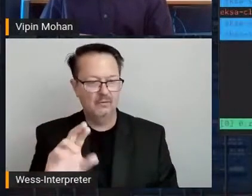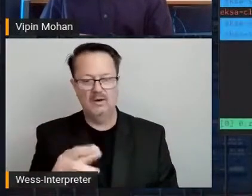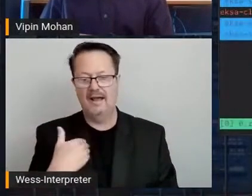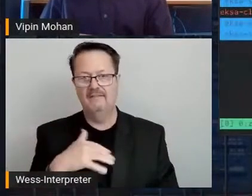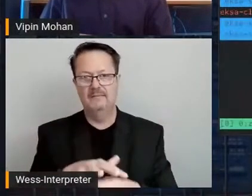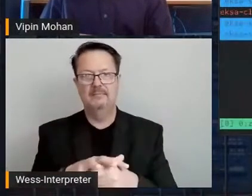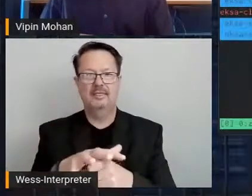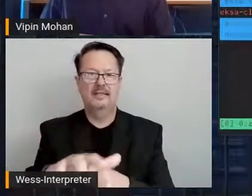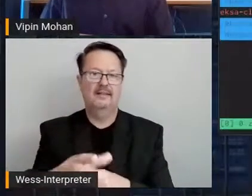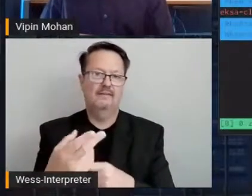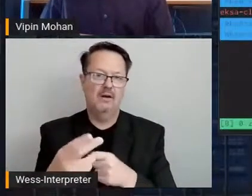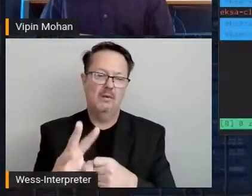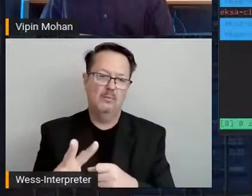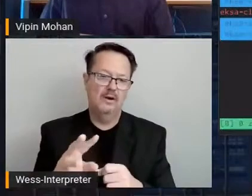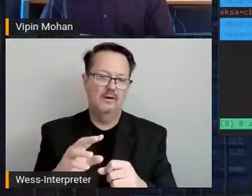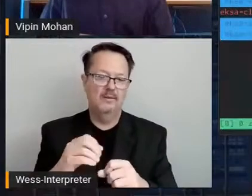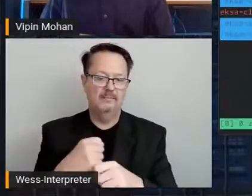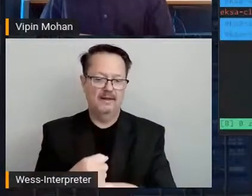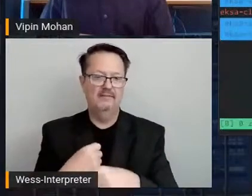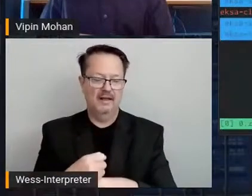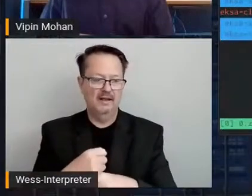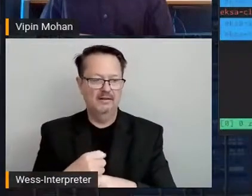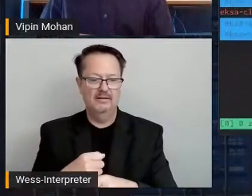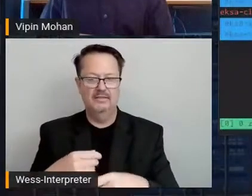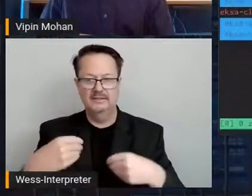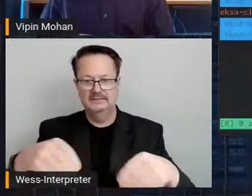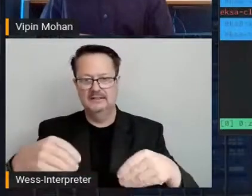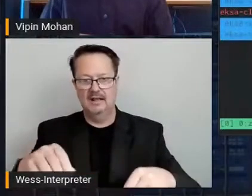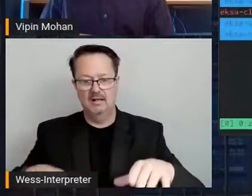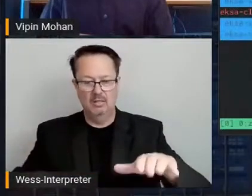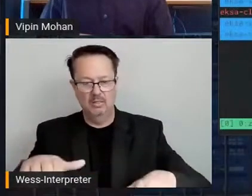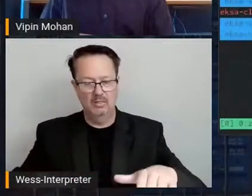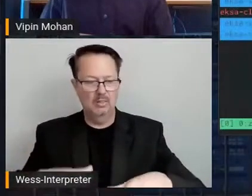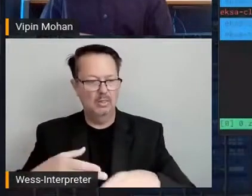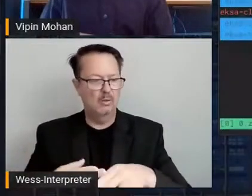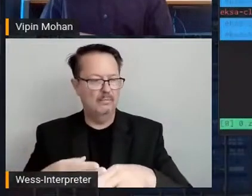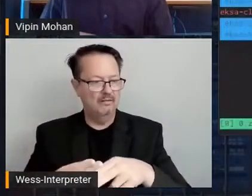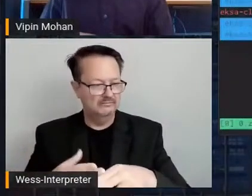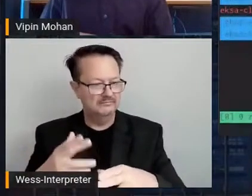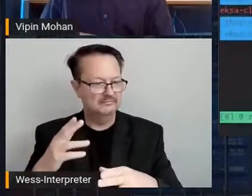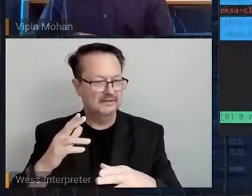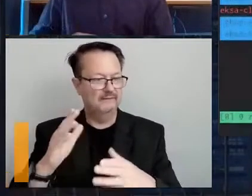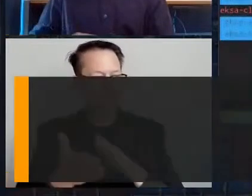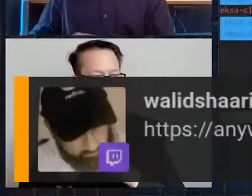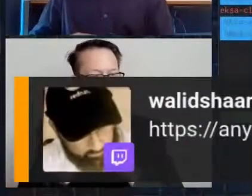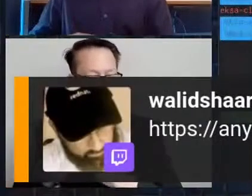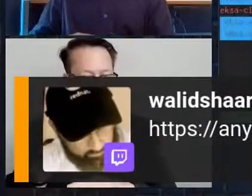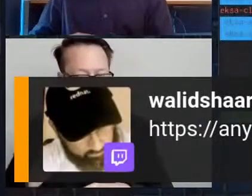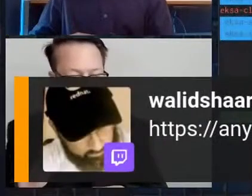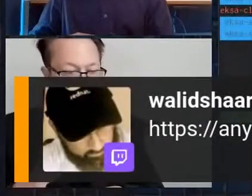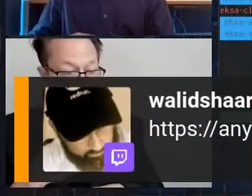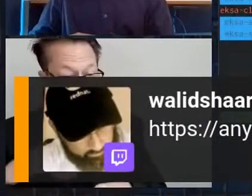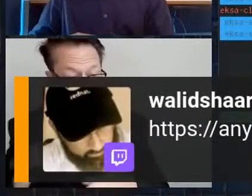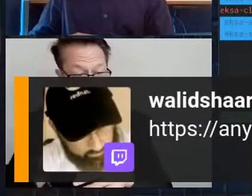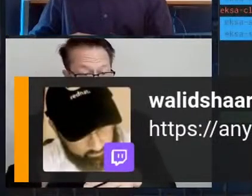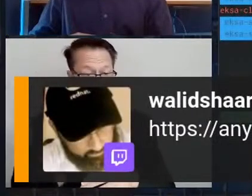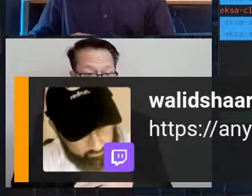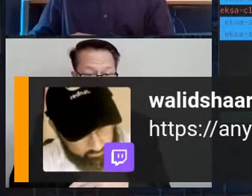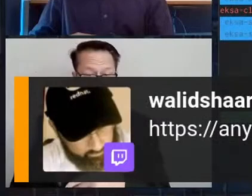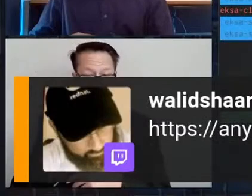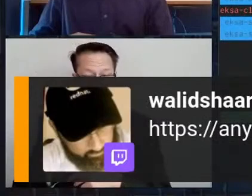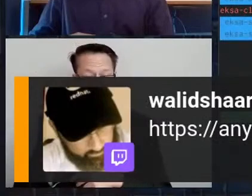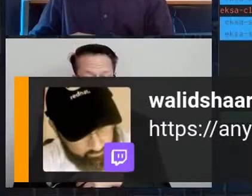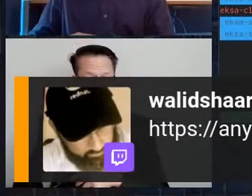of hardware manufacturers that sell load balancers. If you're running one on-prem, there you go. In our docs, and thank you, Waleed, for sharing, we do